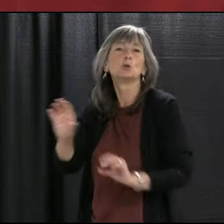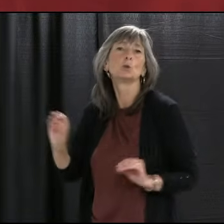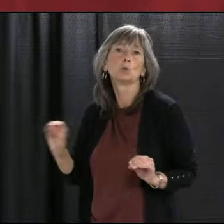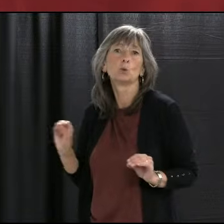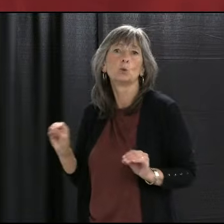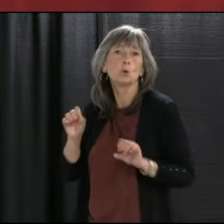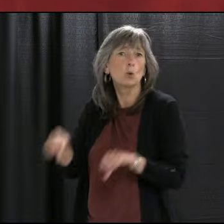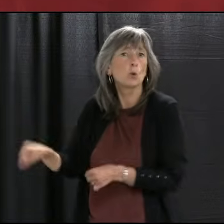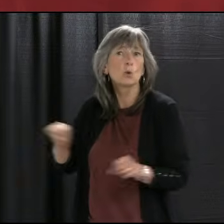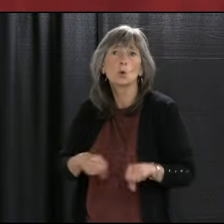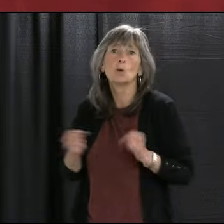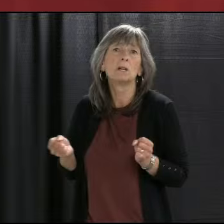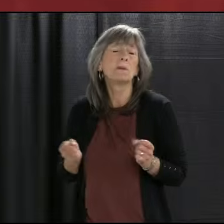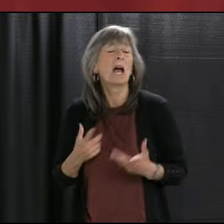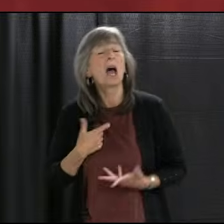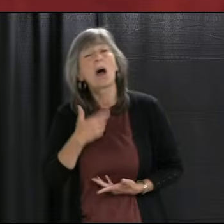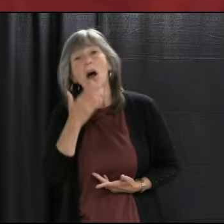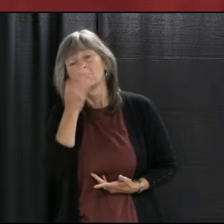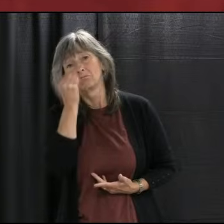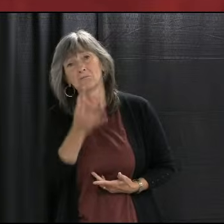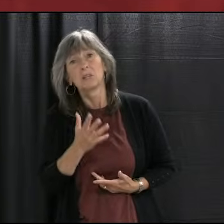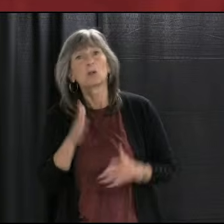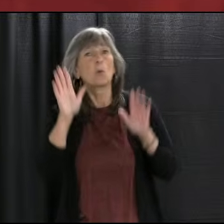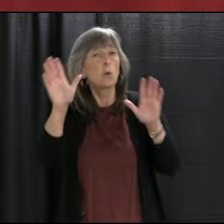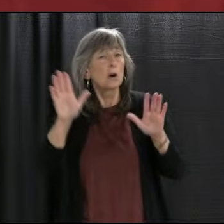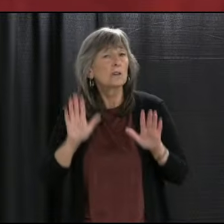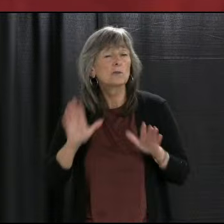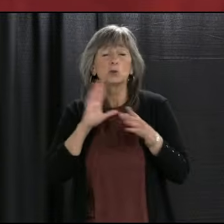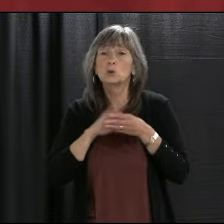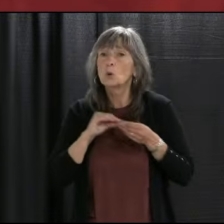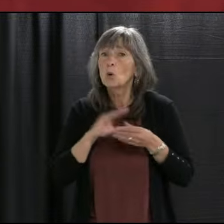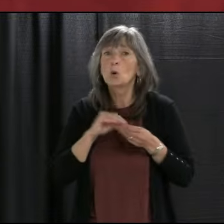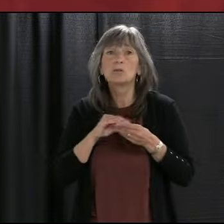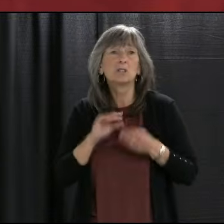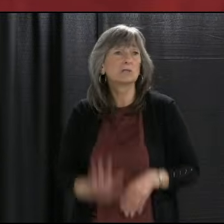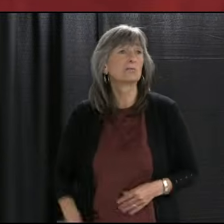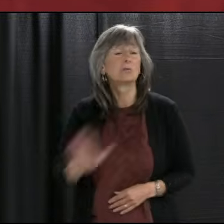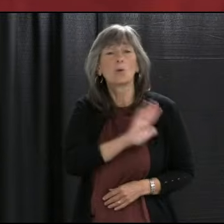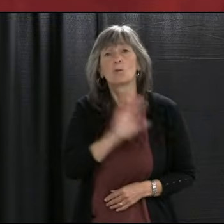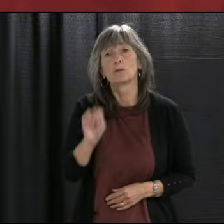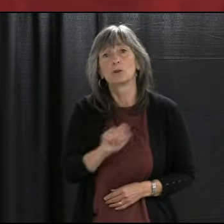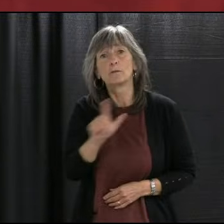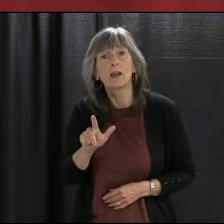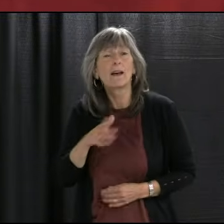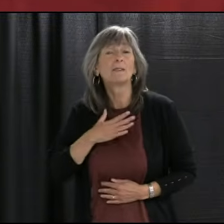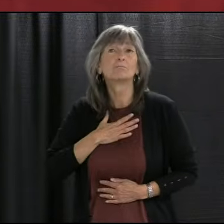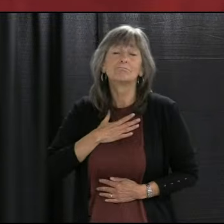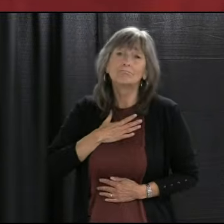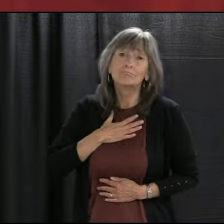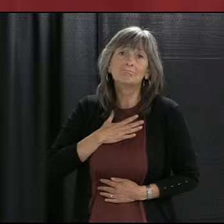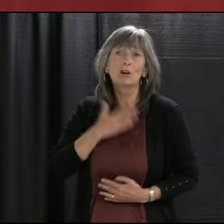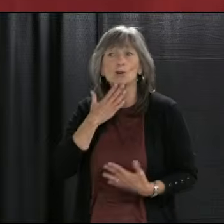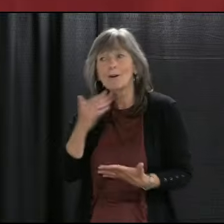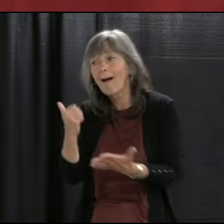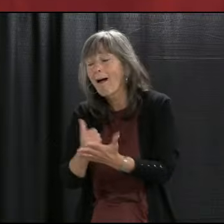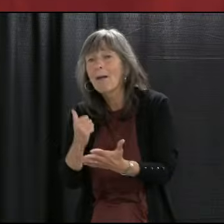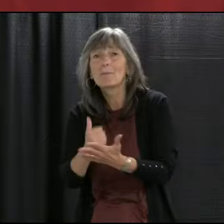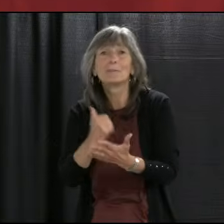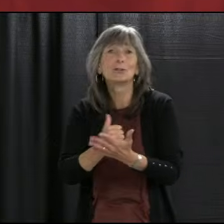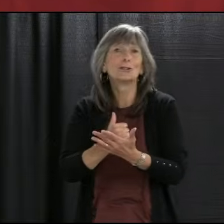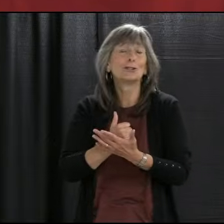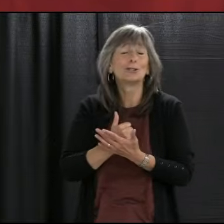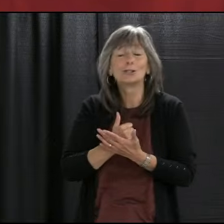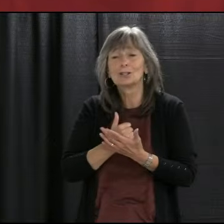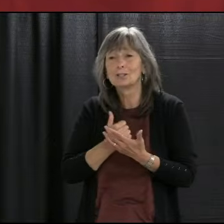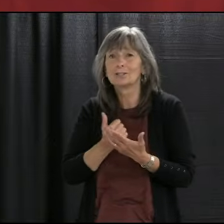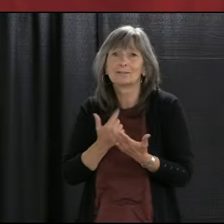incredible stories, and the Premier shared some by so many across the island helping with these fire